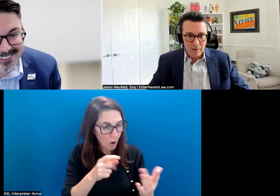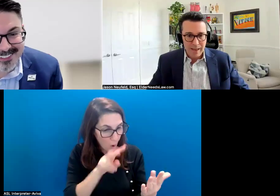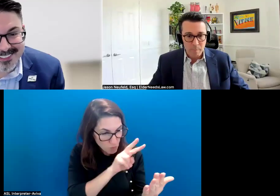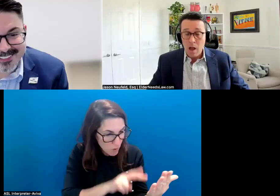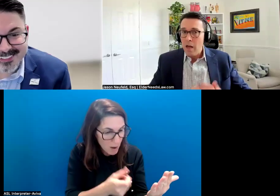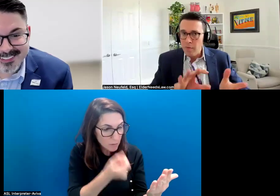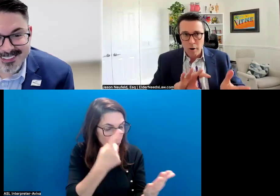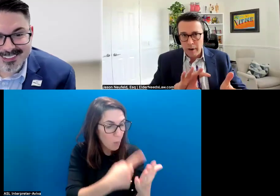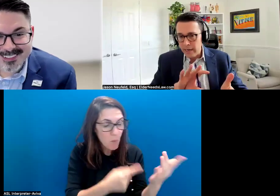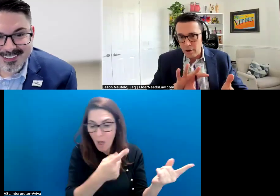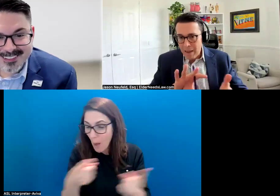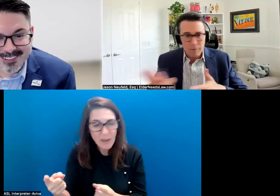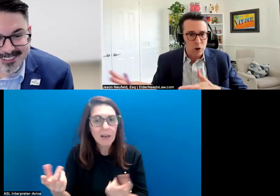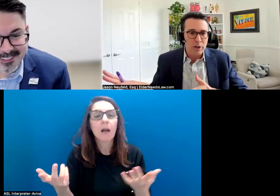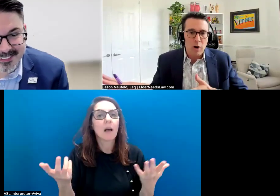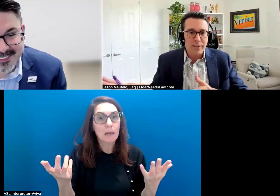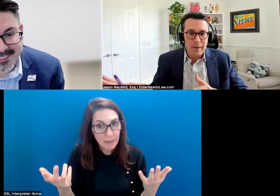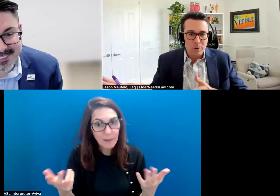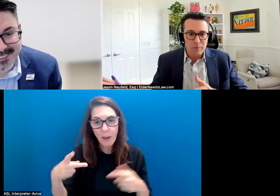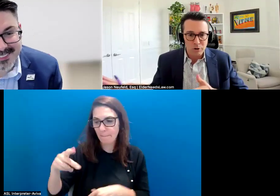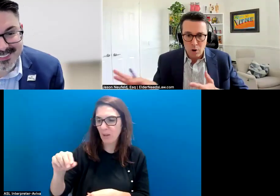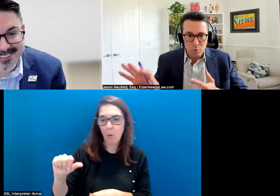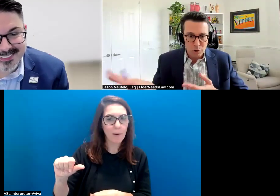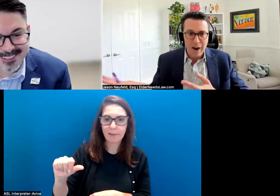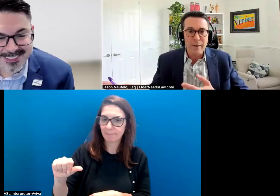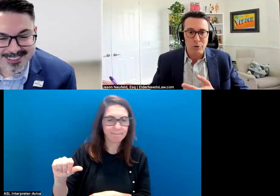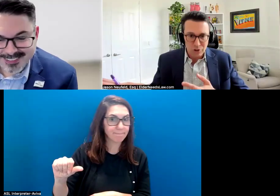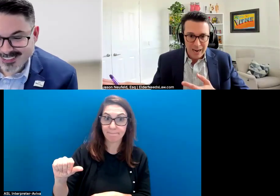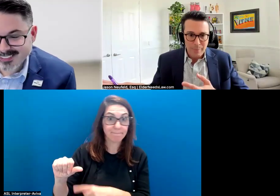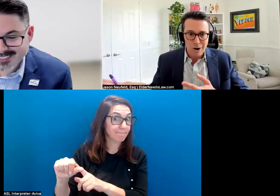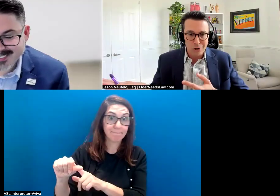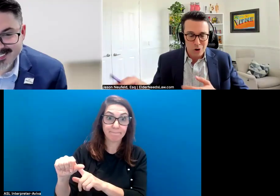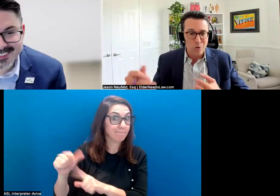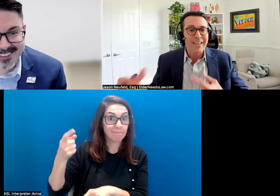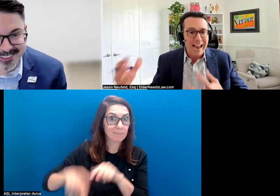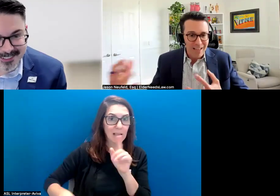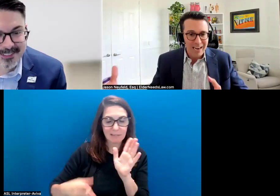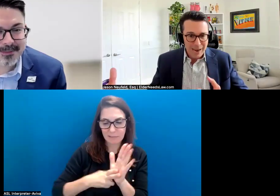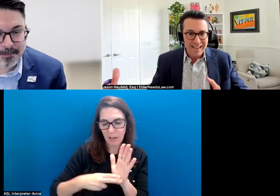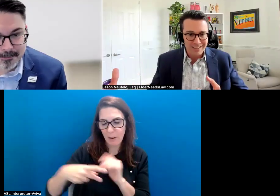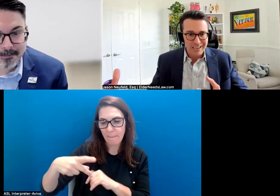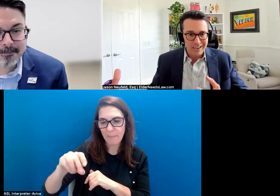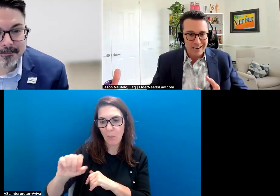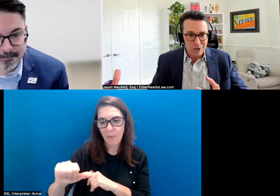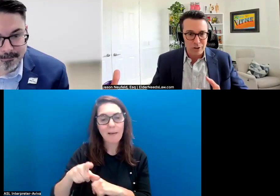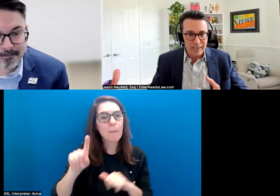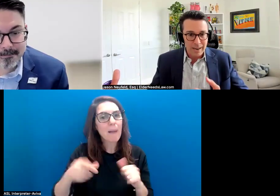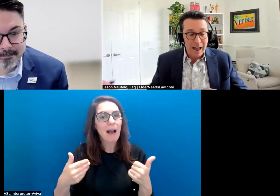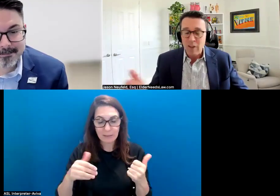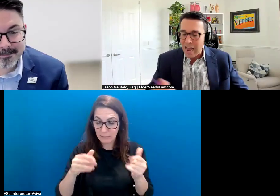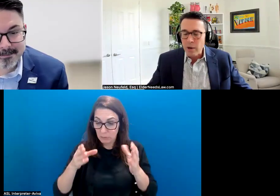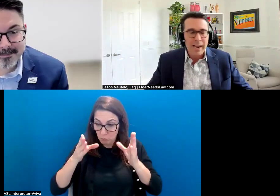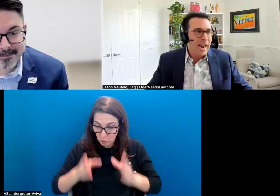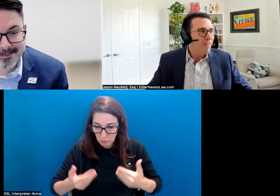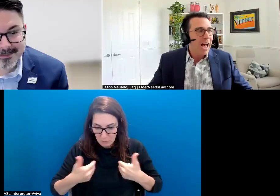on around them, there is power of attorney is off the table. You're not able to sign a power of attorney. You need to have that capacity initially, and